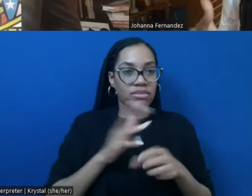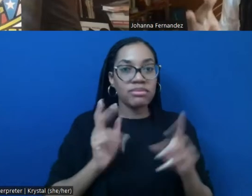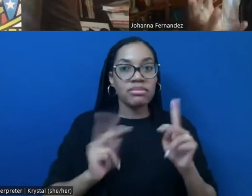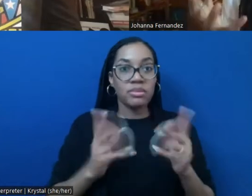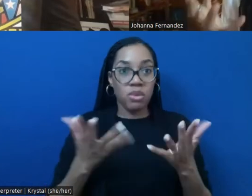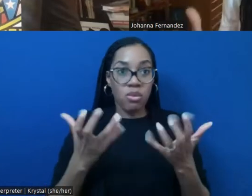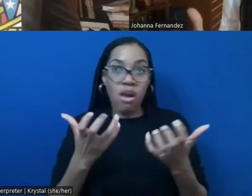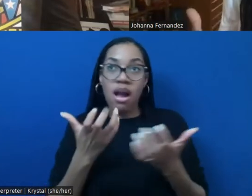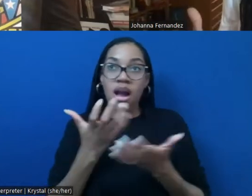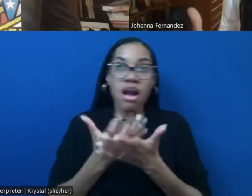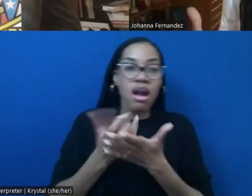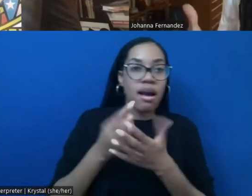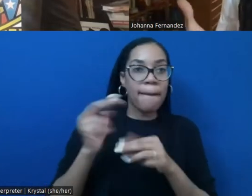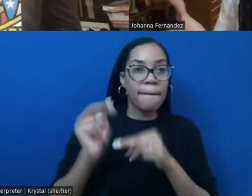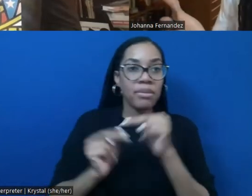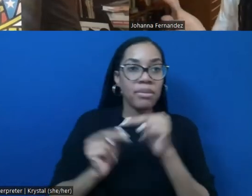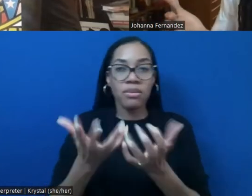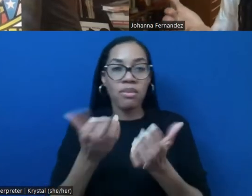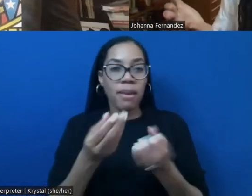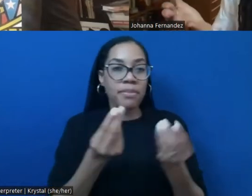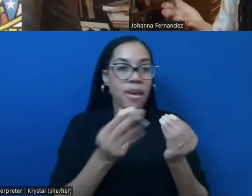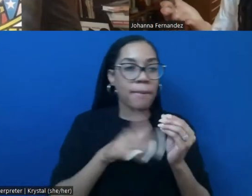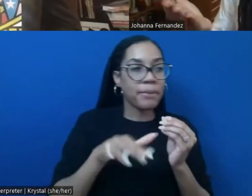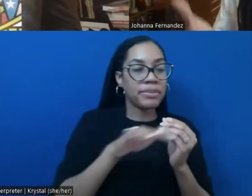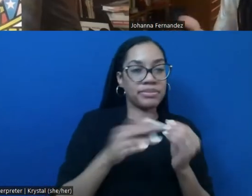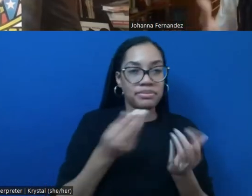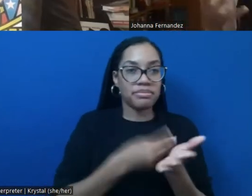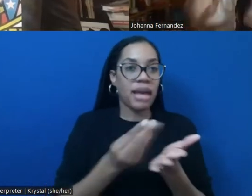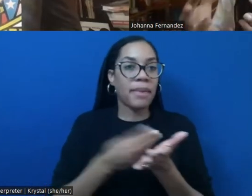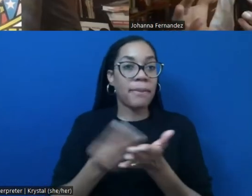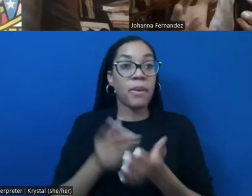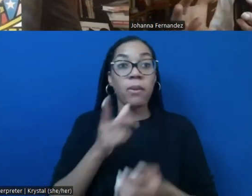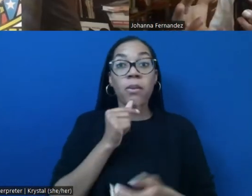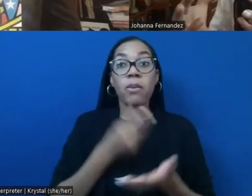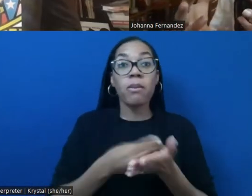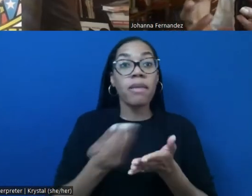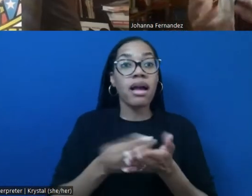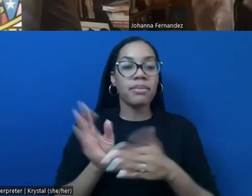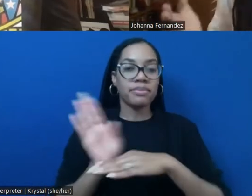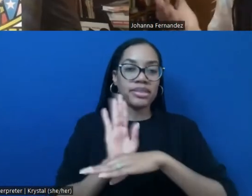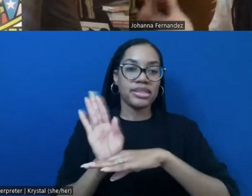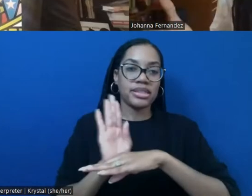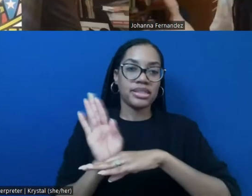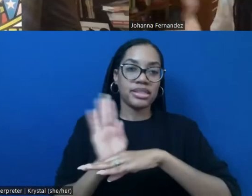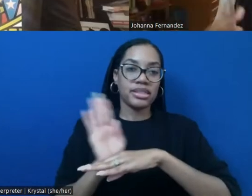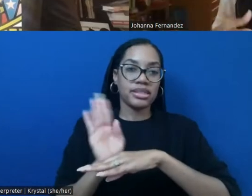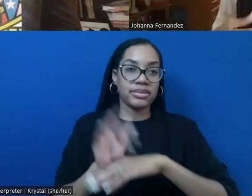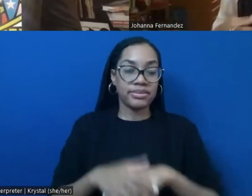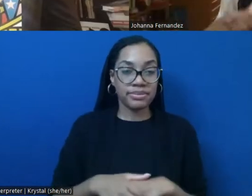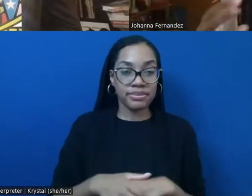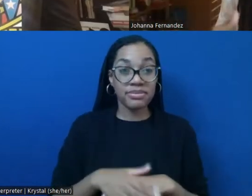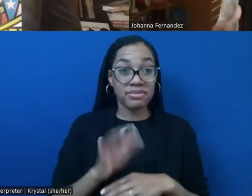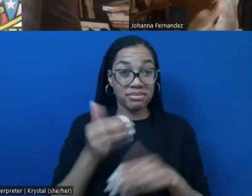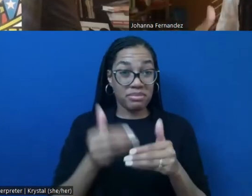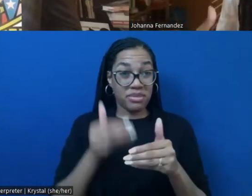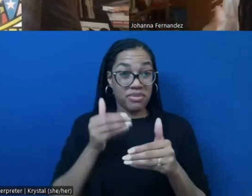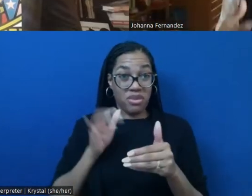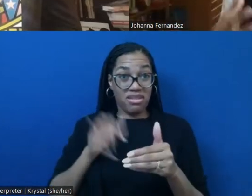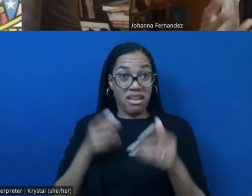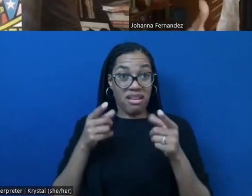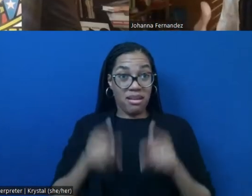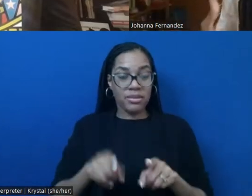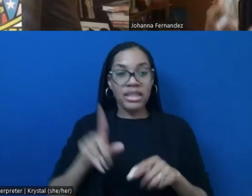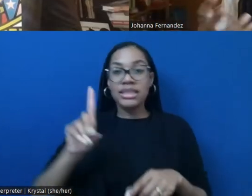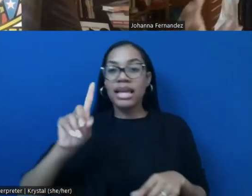bought essentially by businesses. And prior to this period, downtown